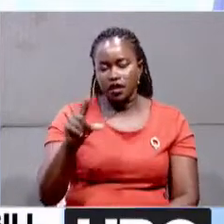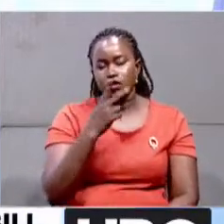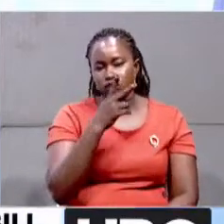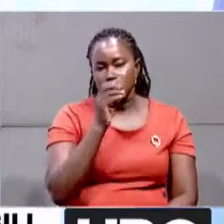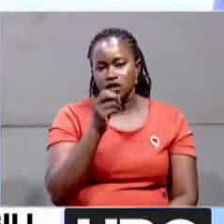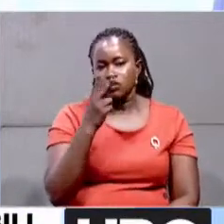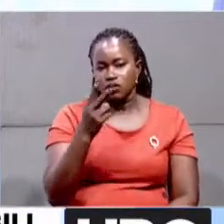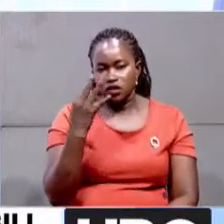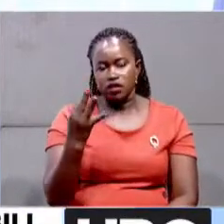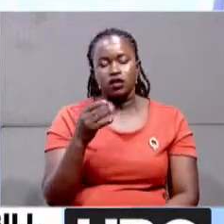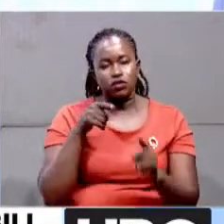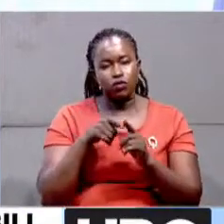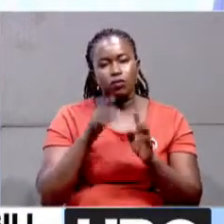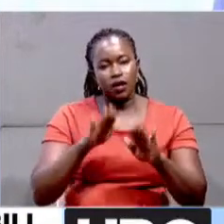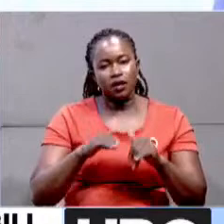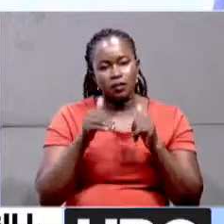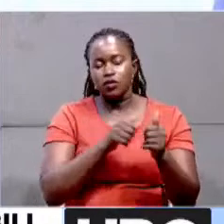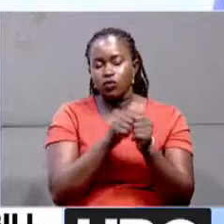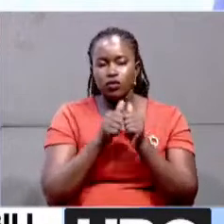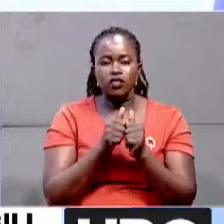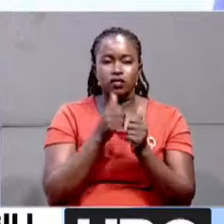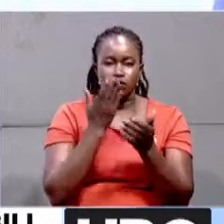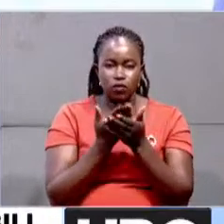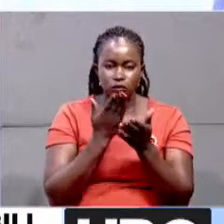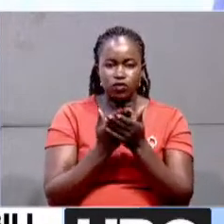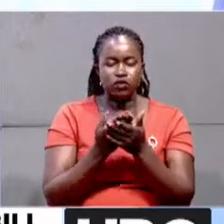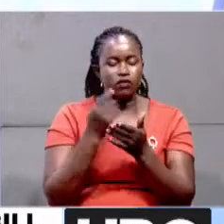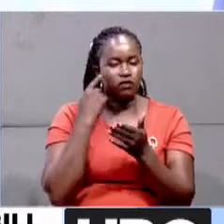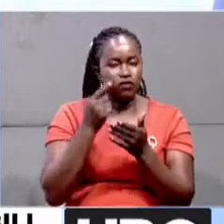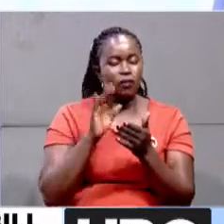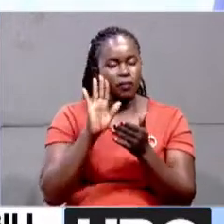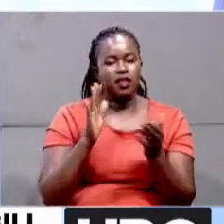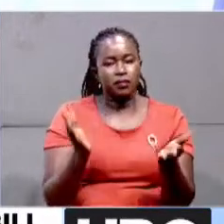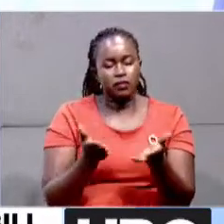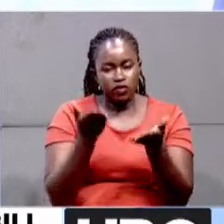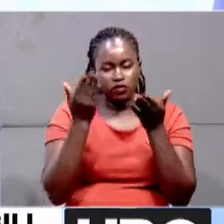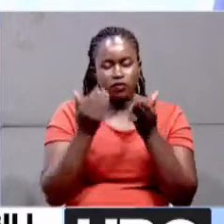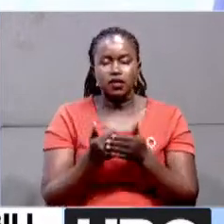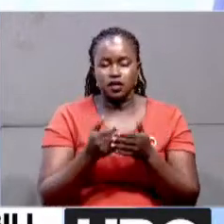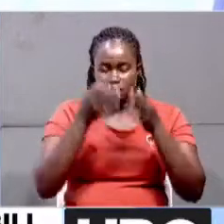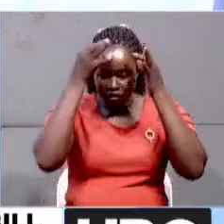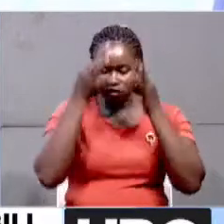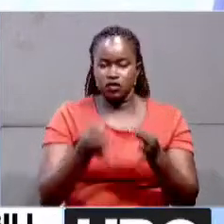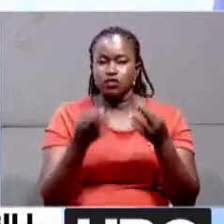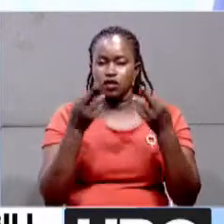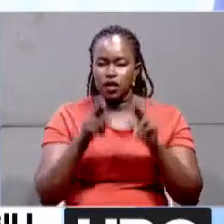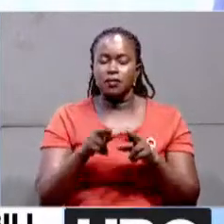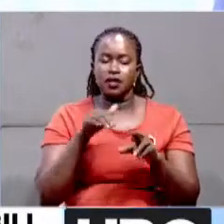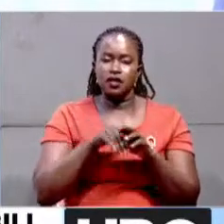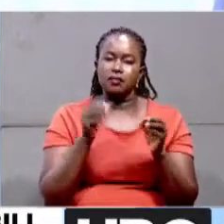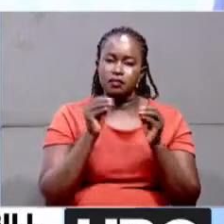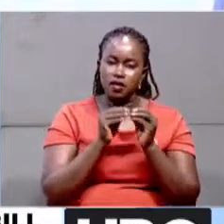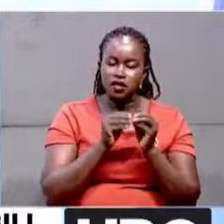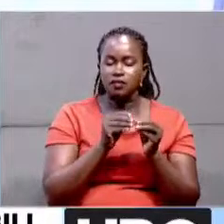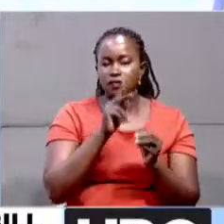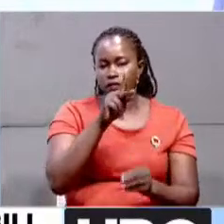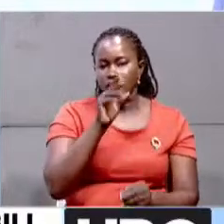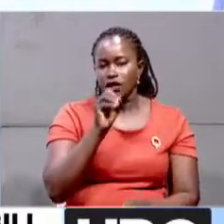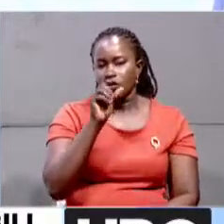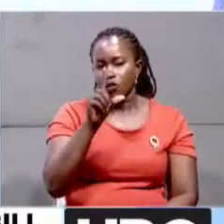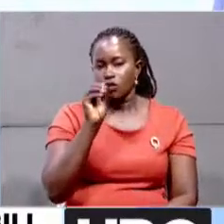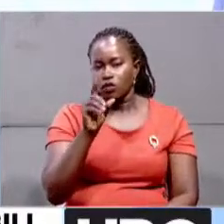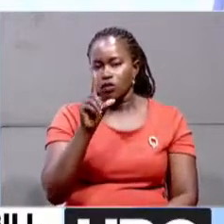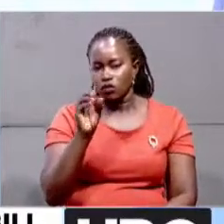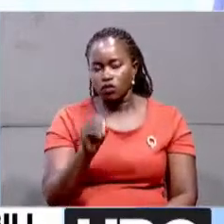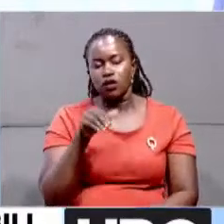Parliament with proposals for its improvement. Now, this decision was made during a meeting at Kololo Ceremonial Grounds